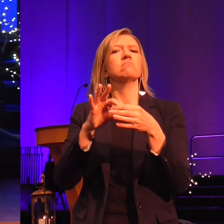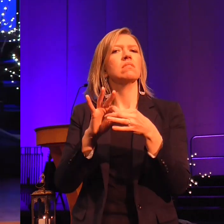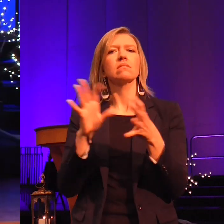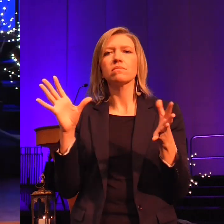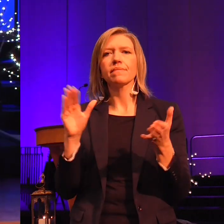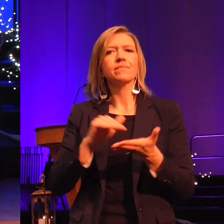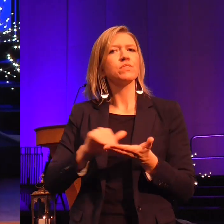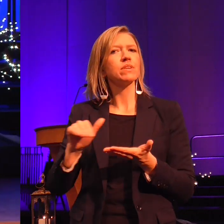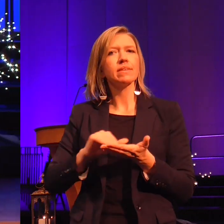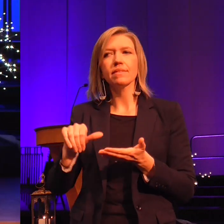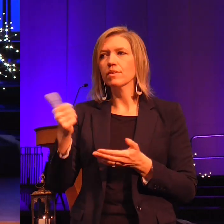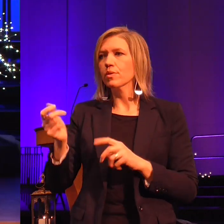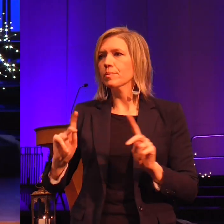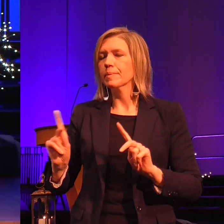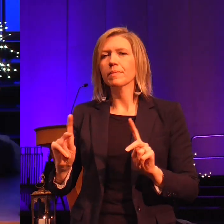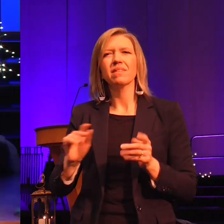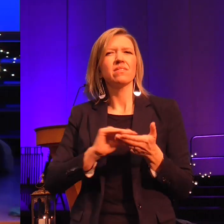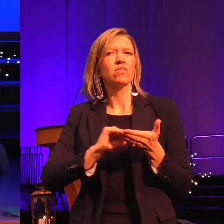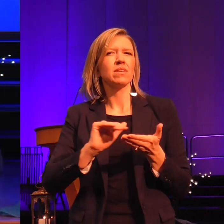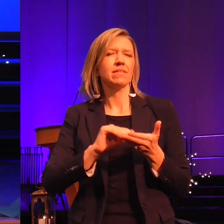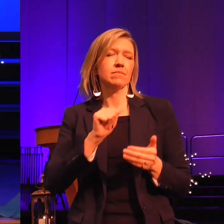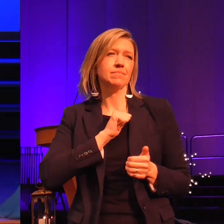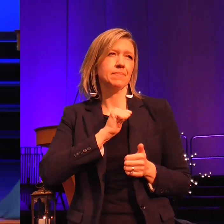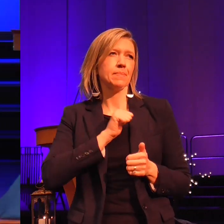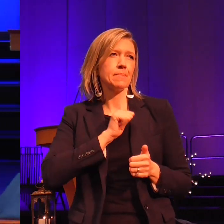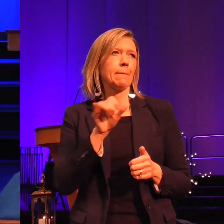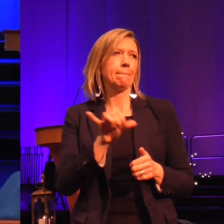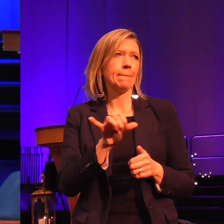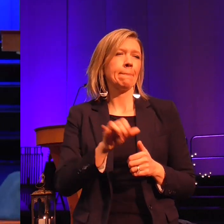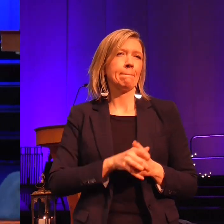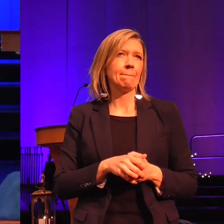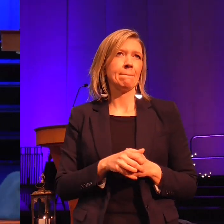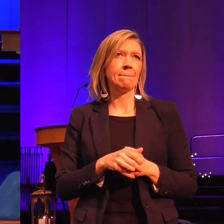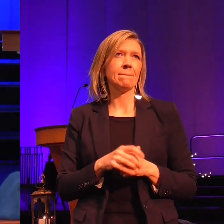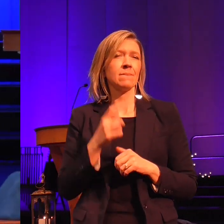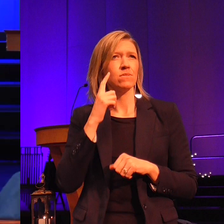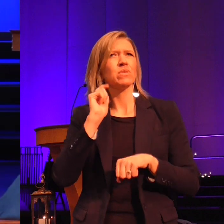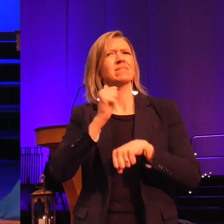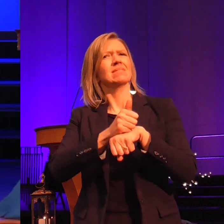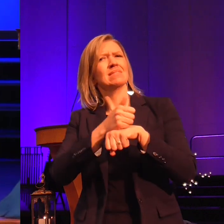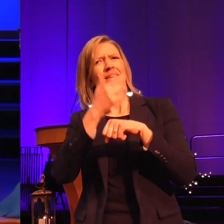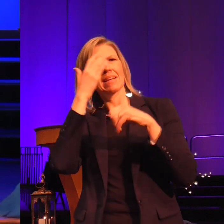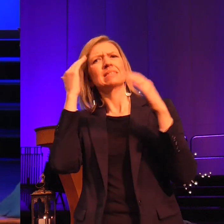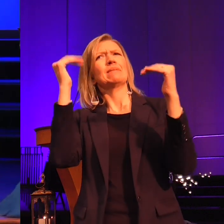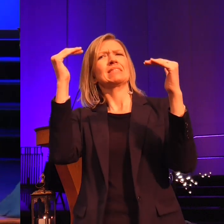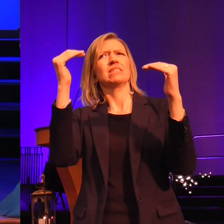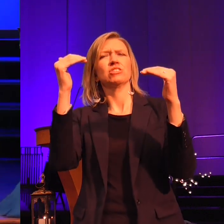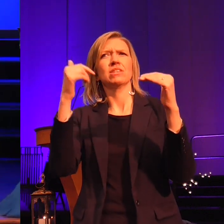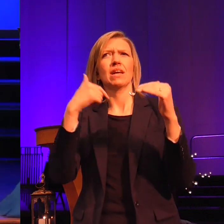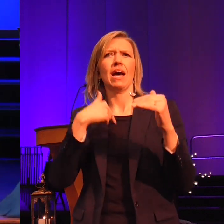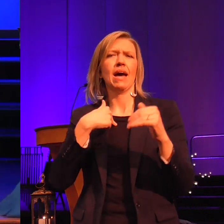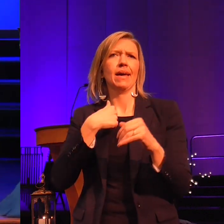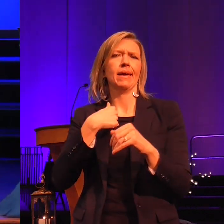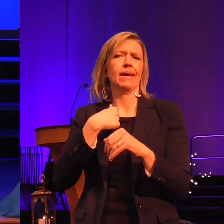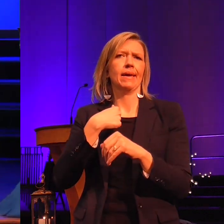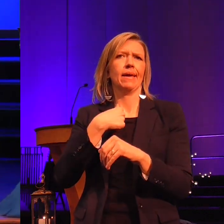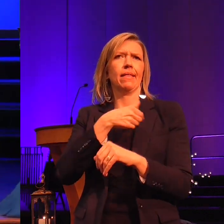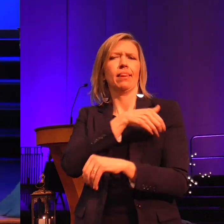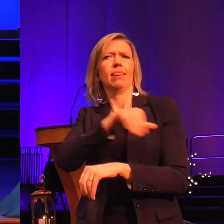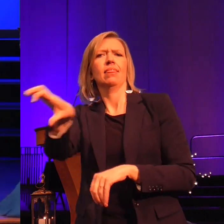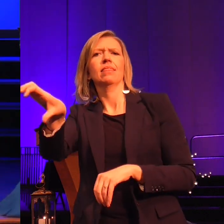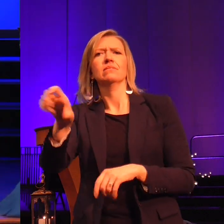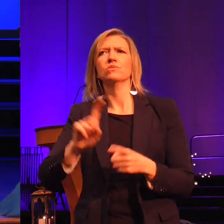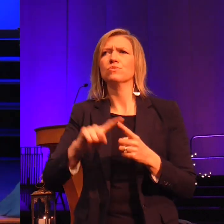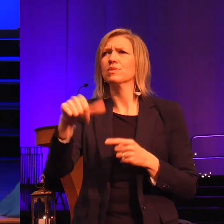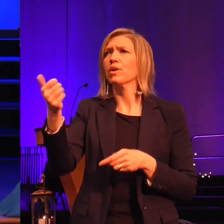forgive other people, and I'm going to forgive myself for having an expectation that I pushed onto somebody or that I expected them to